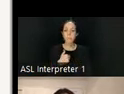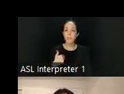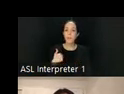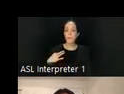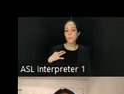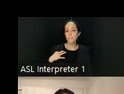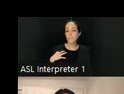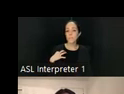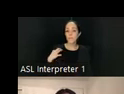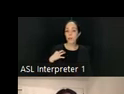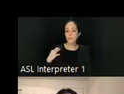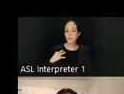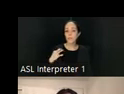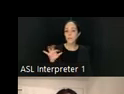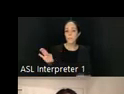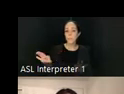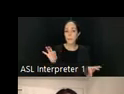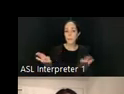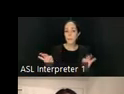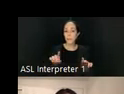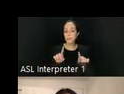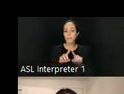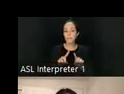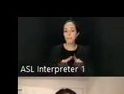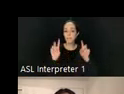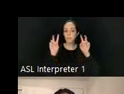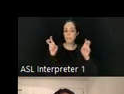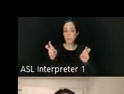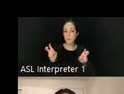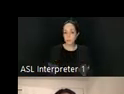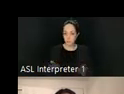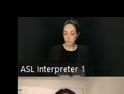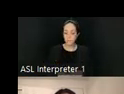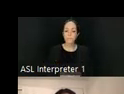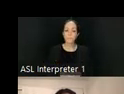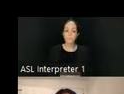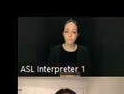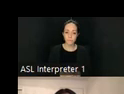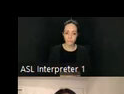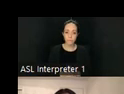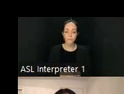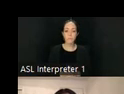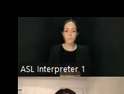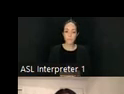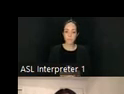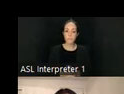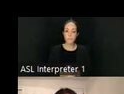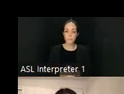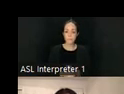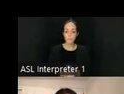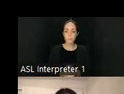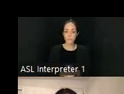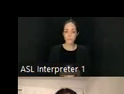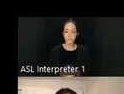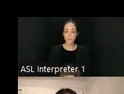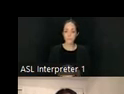to work on these items listed on here. And we have received